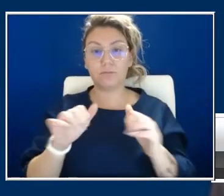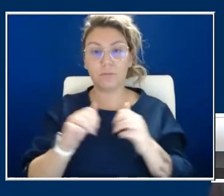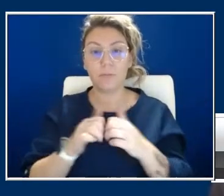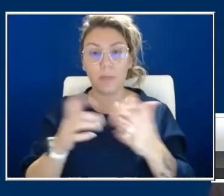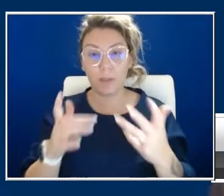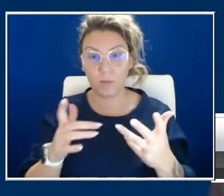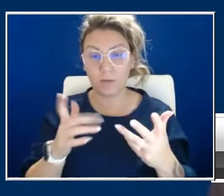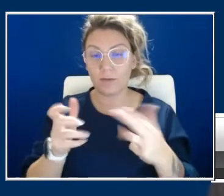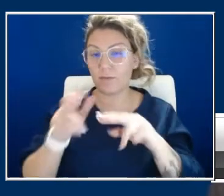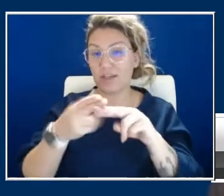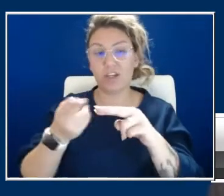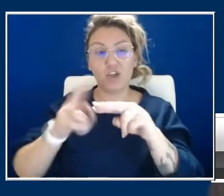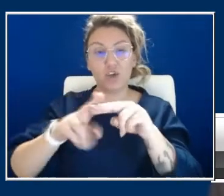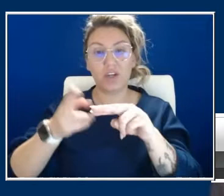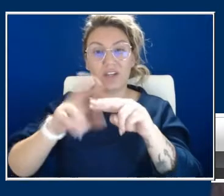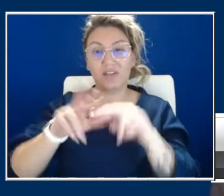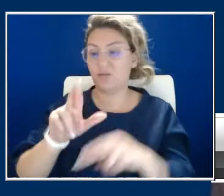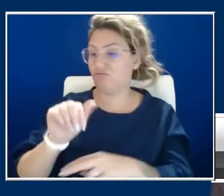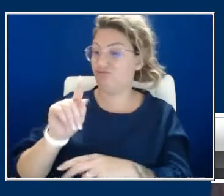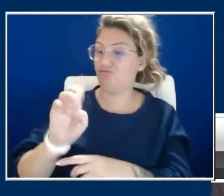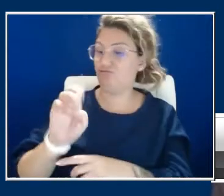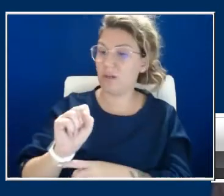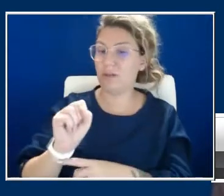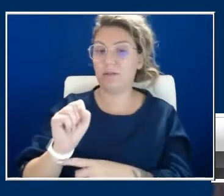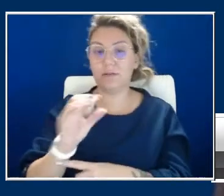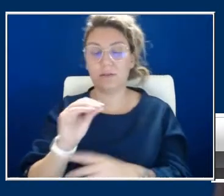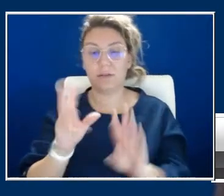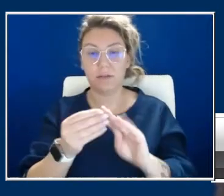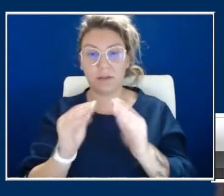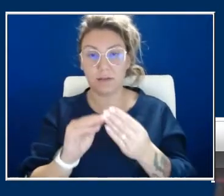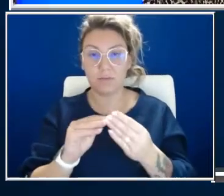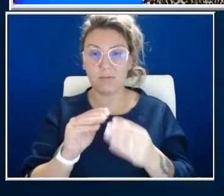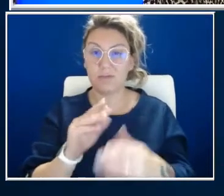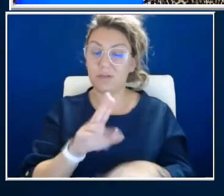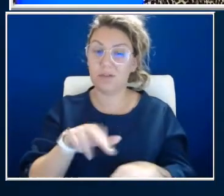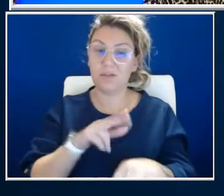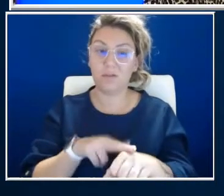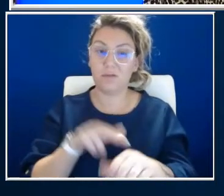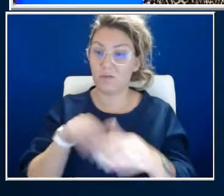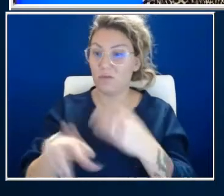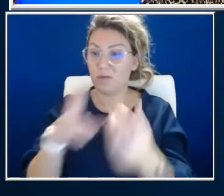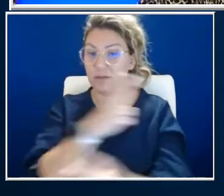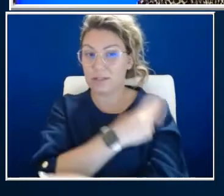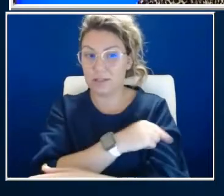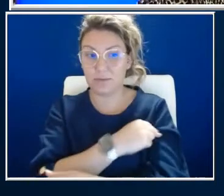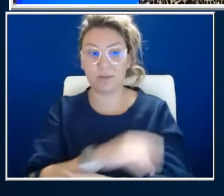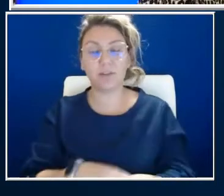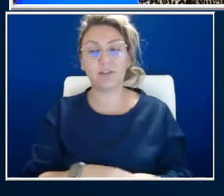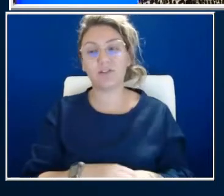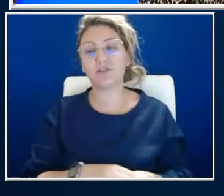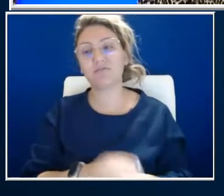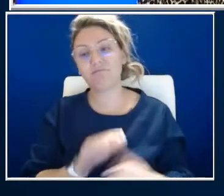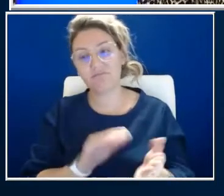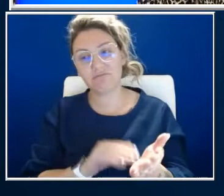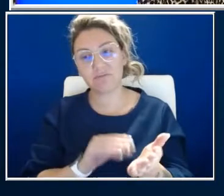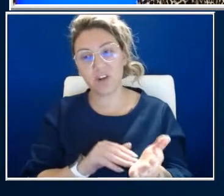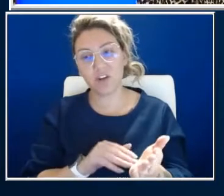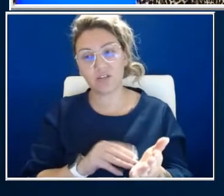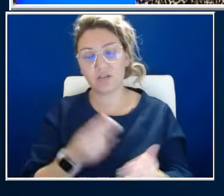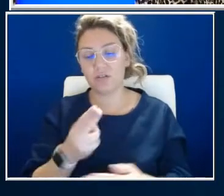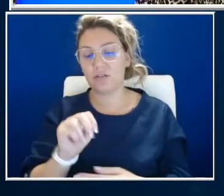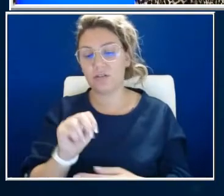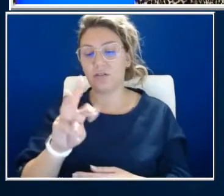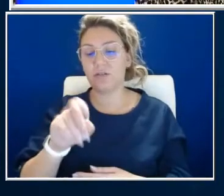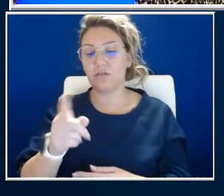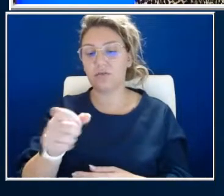just increasing rates, increasing numbers, and of course, hospitalizations. Doc Hawk, thank you for those numbers, those updates. Let's check